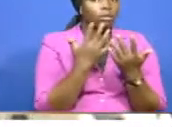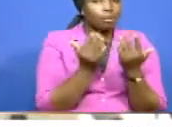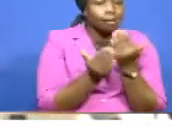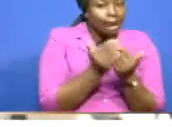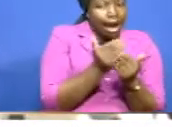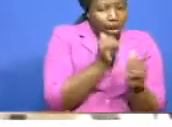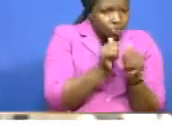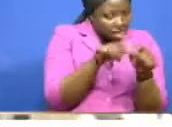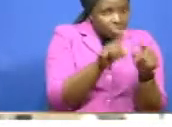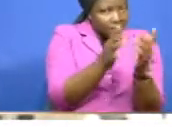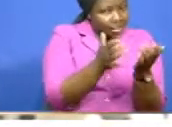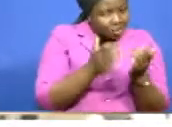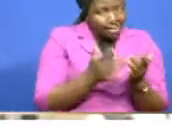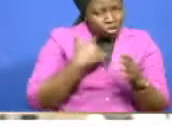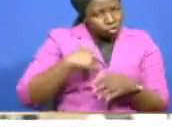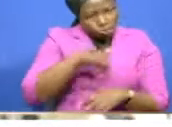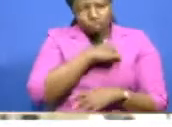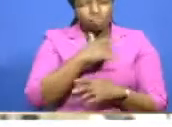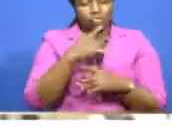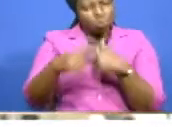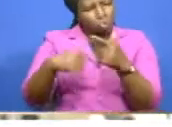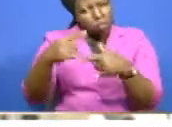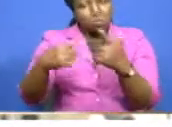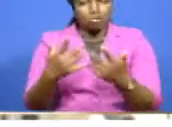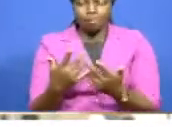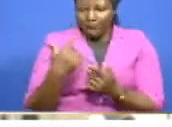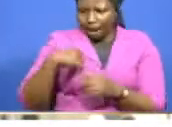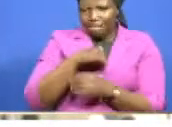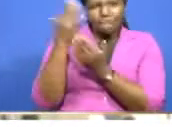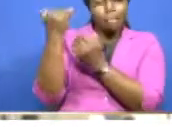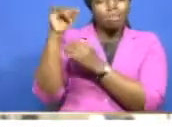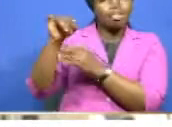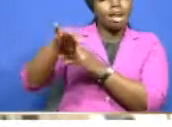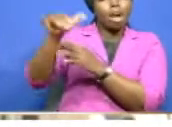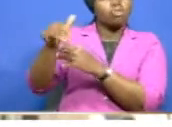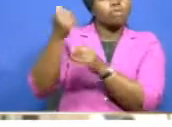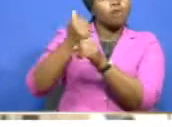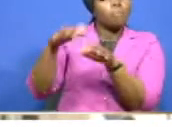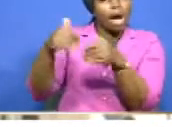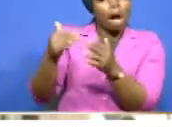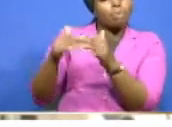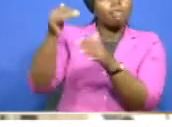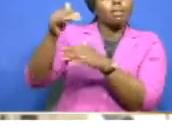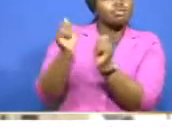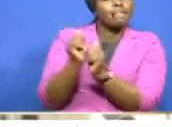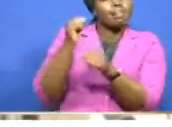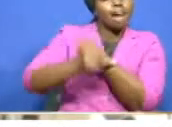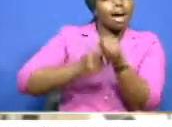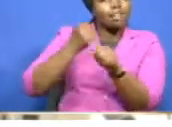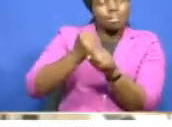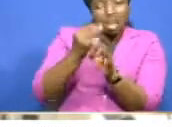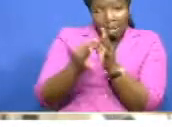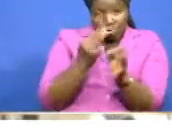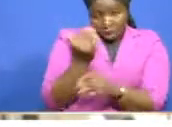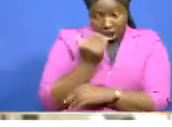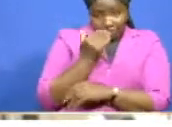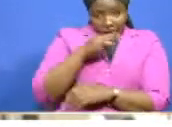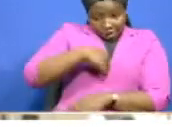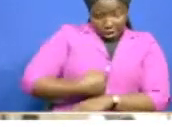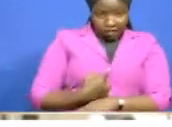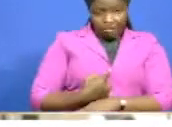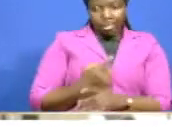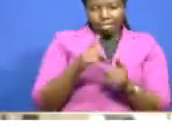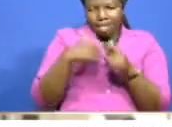continue to. So what do we expect of that county 10 years from now? And perhaps if we asked ourselves then, what